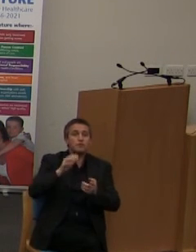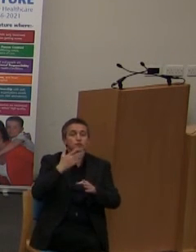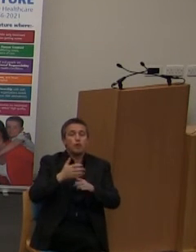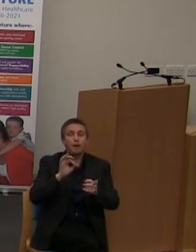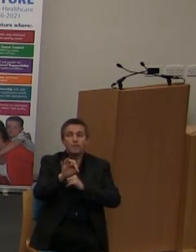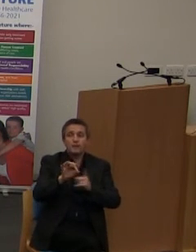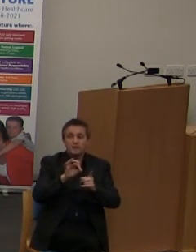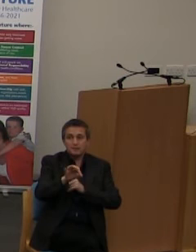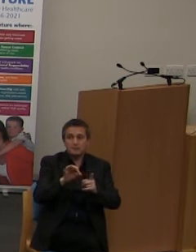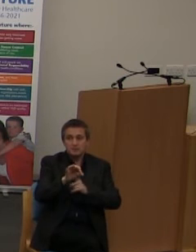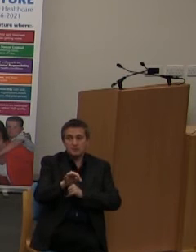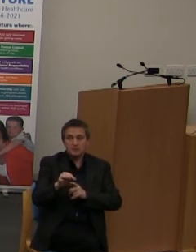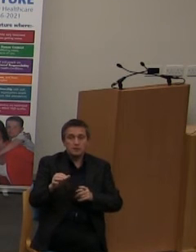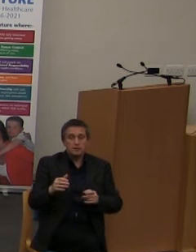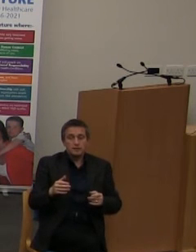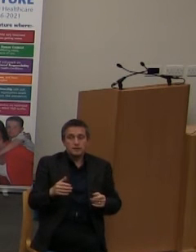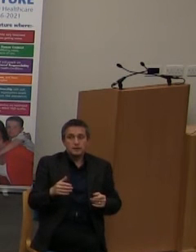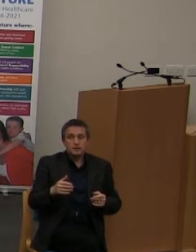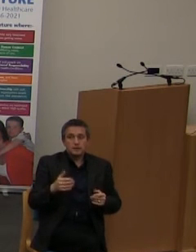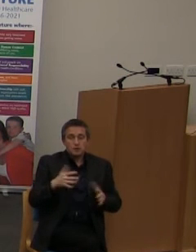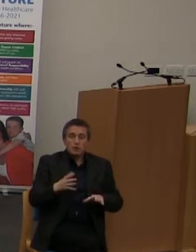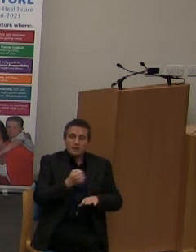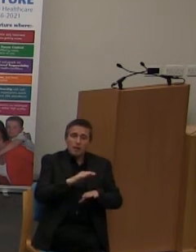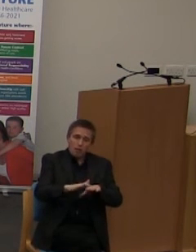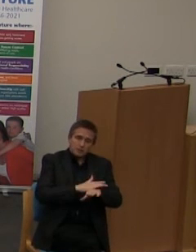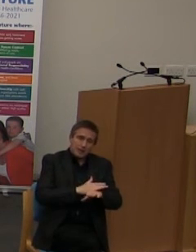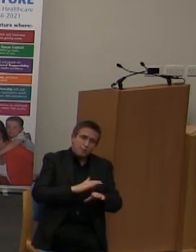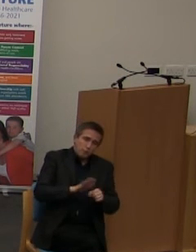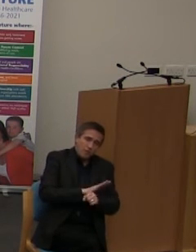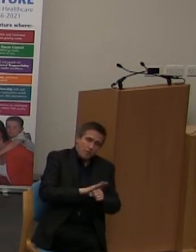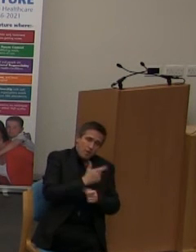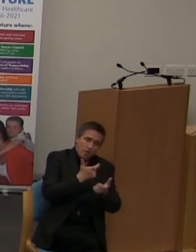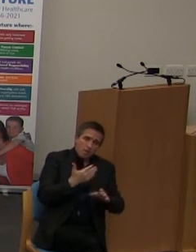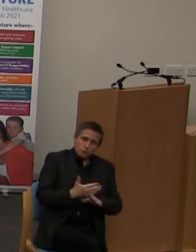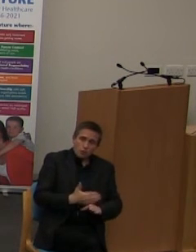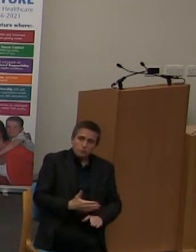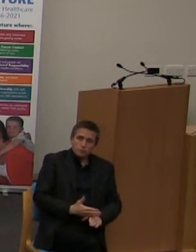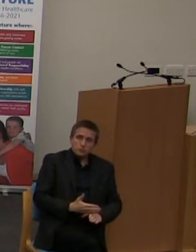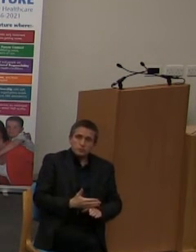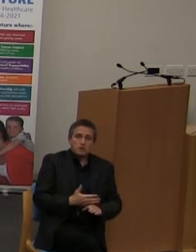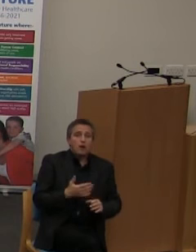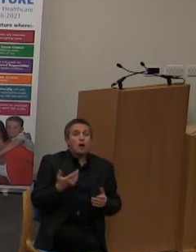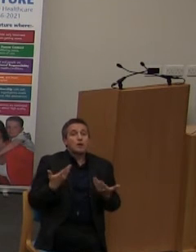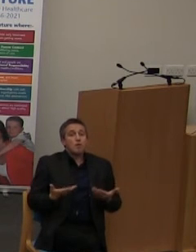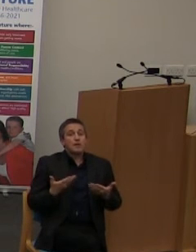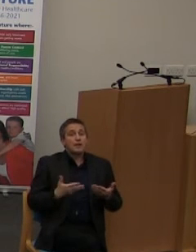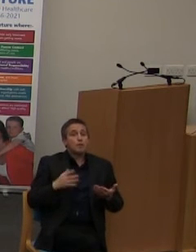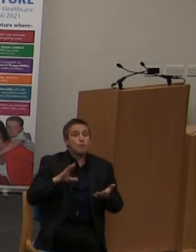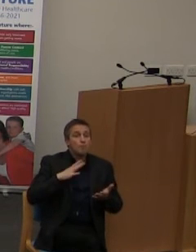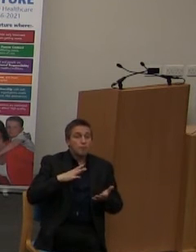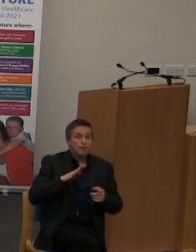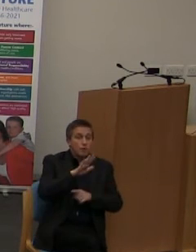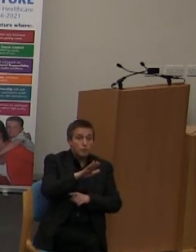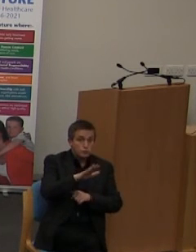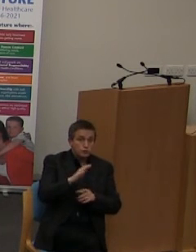get a post. So that took us longer than we would have liked. We've done a lot of work around about job planning. We've actually met with